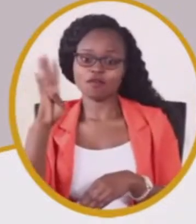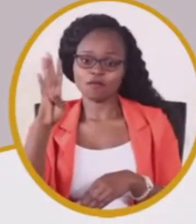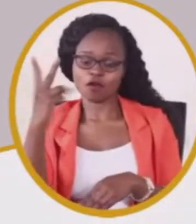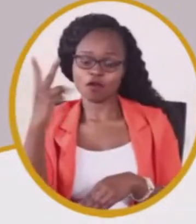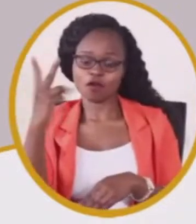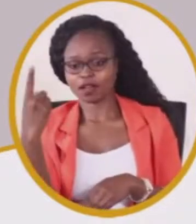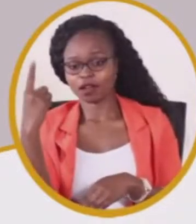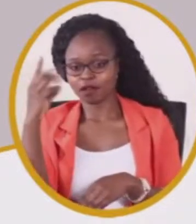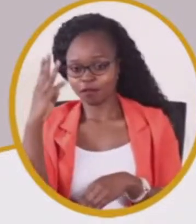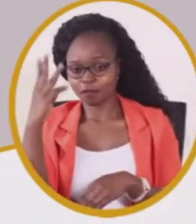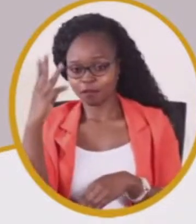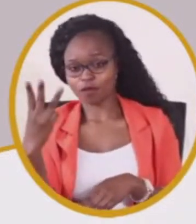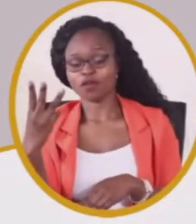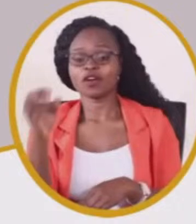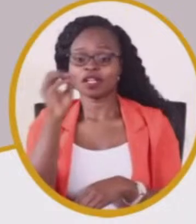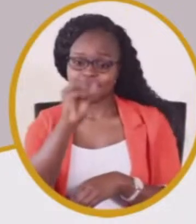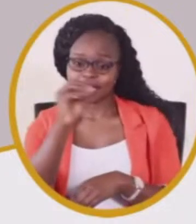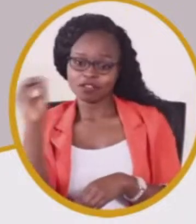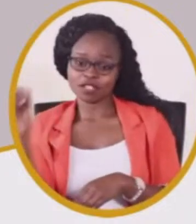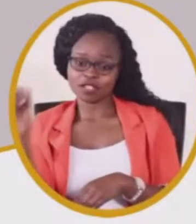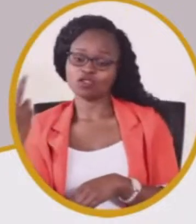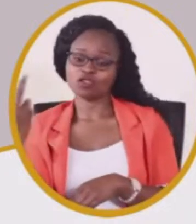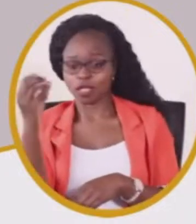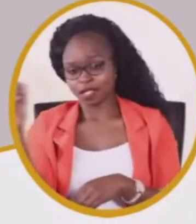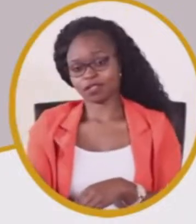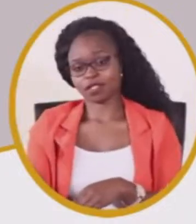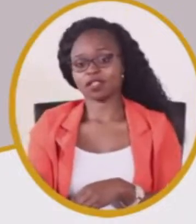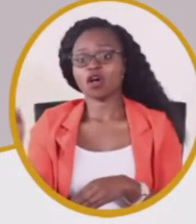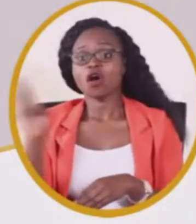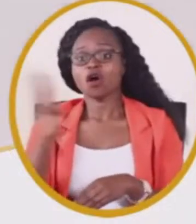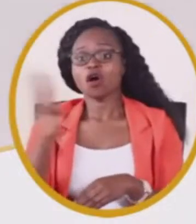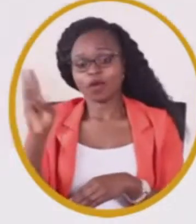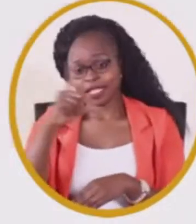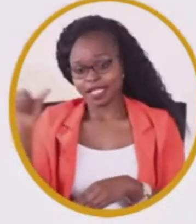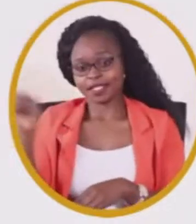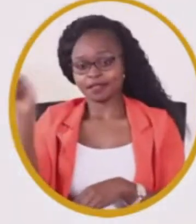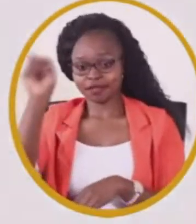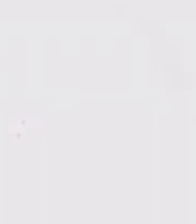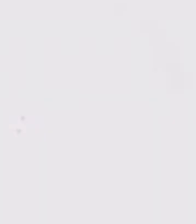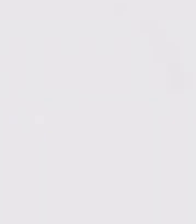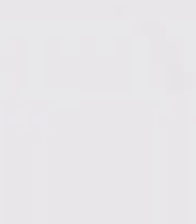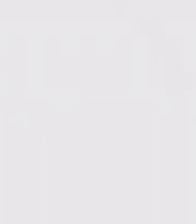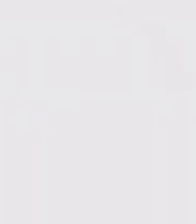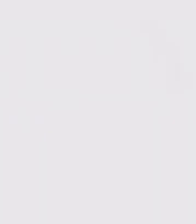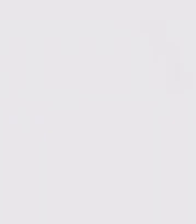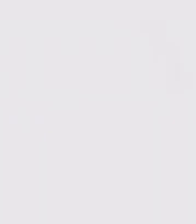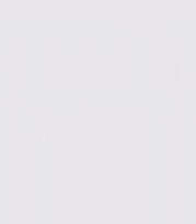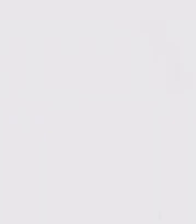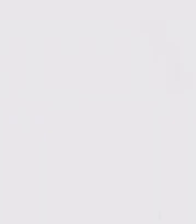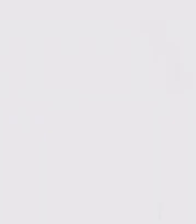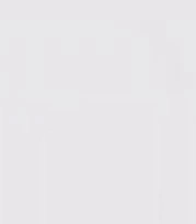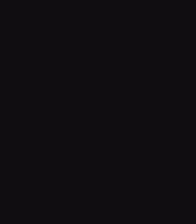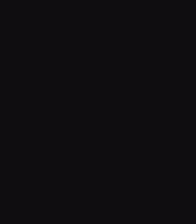20414, code 00200, Westlands, Nairobi, Kenya.